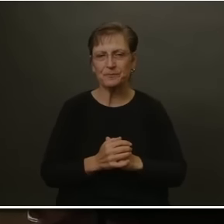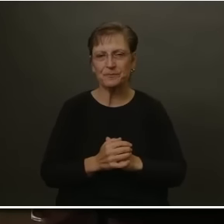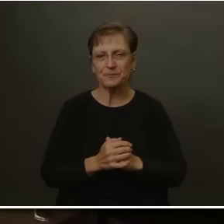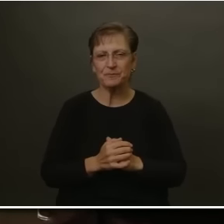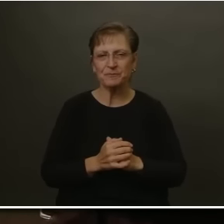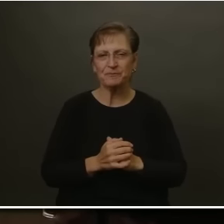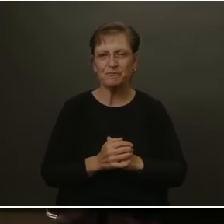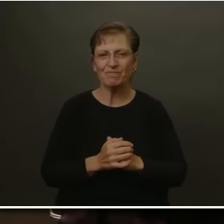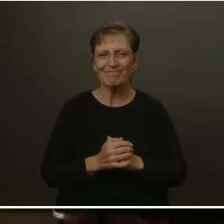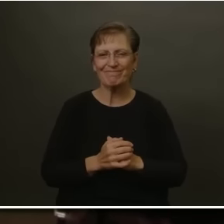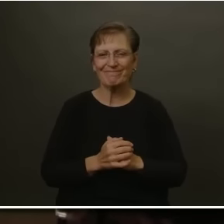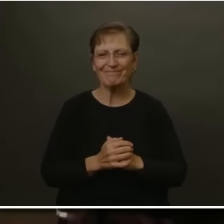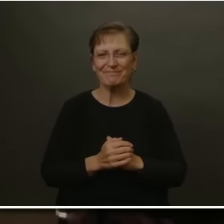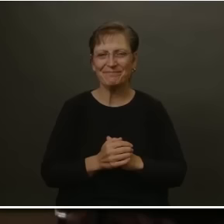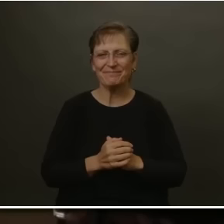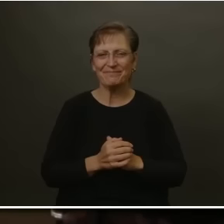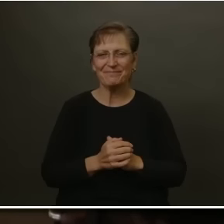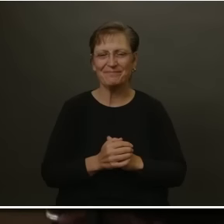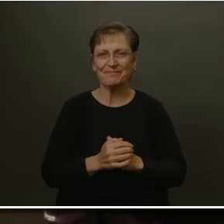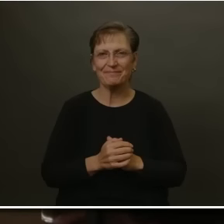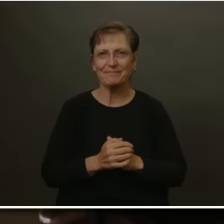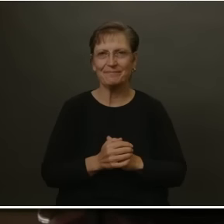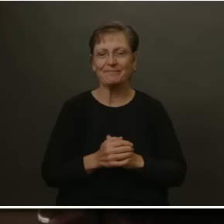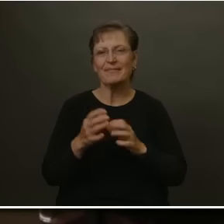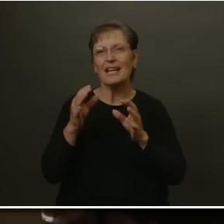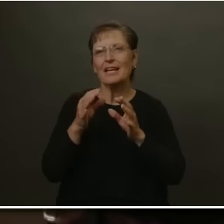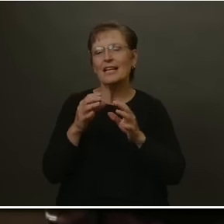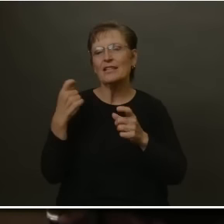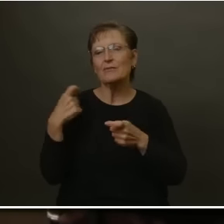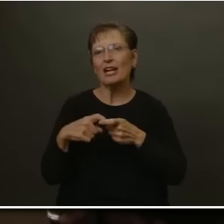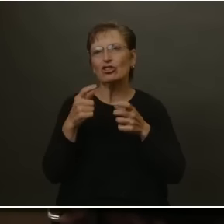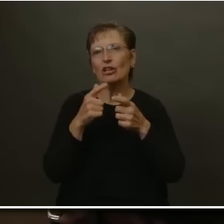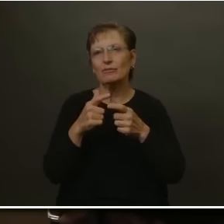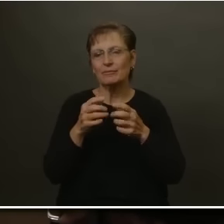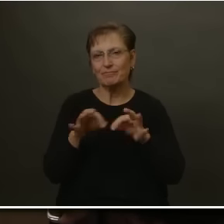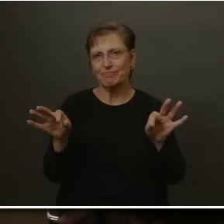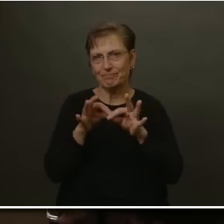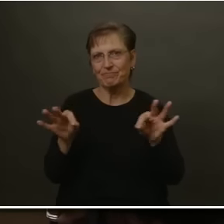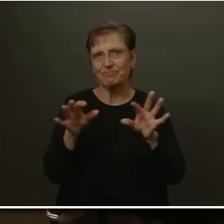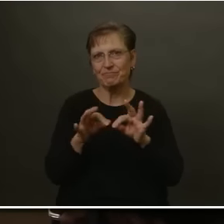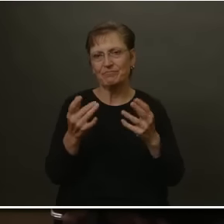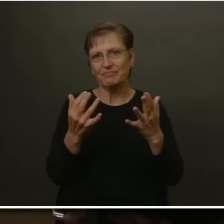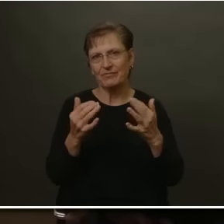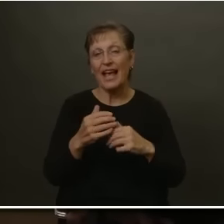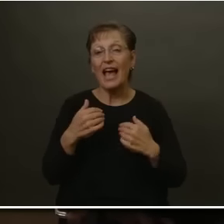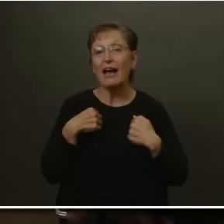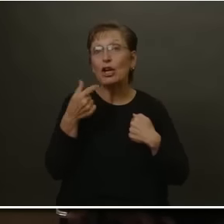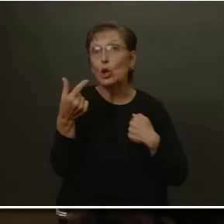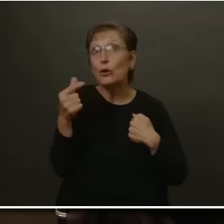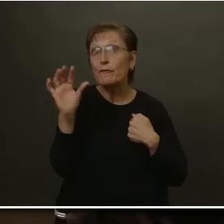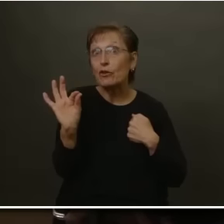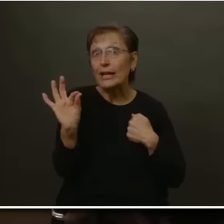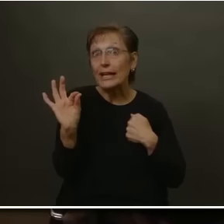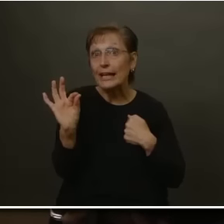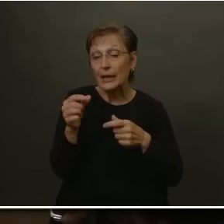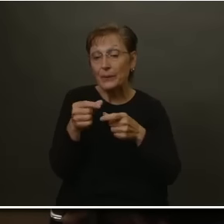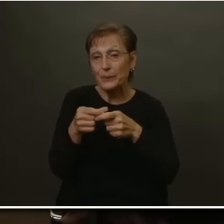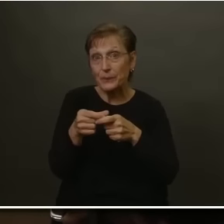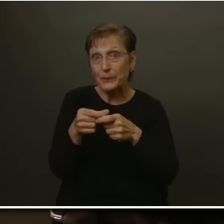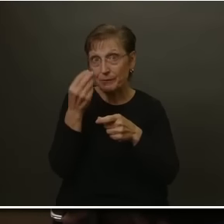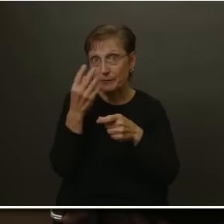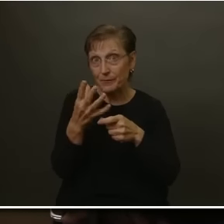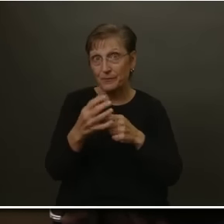comunión en el centro. Va a haber hostias libres de gluten. Y por favor, sigan las instrucciones